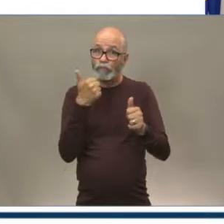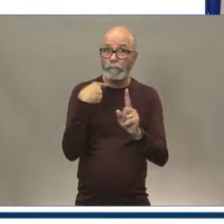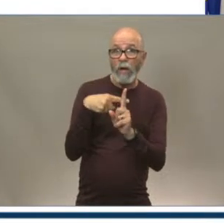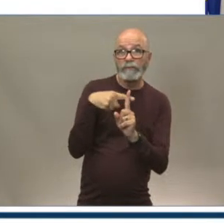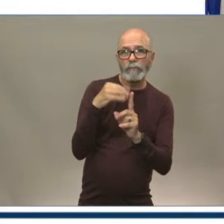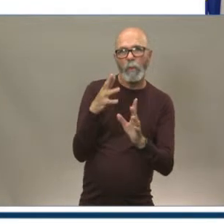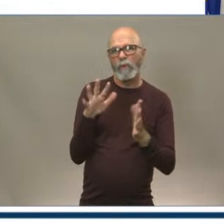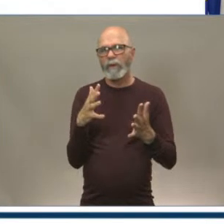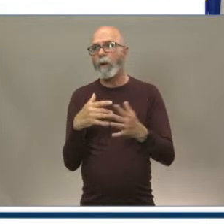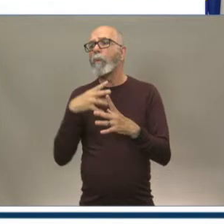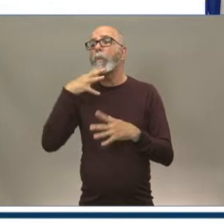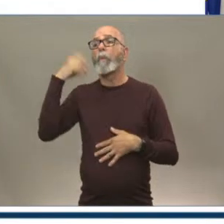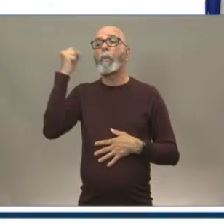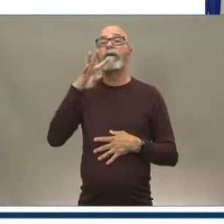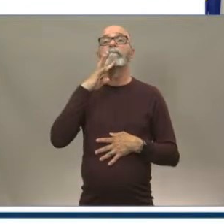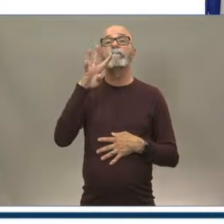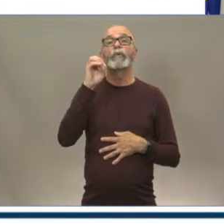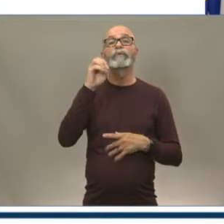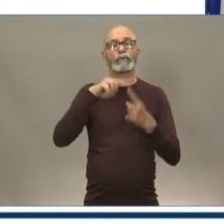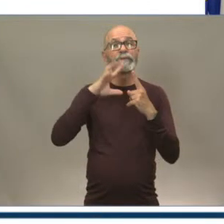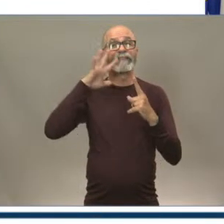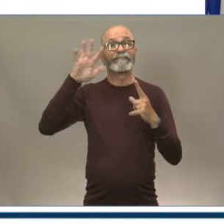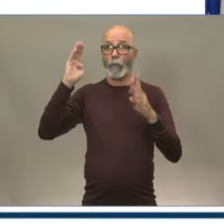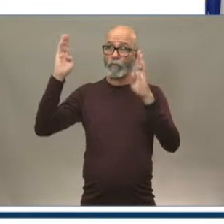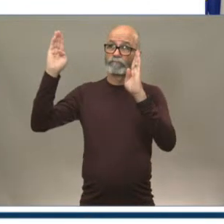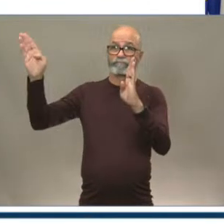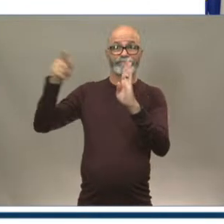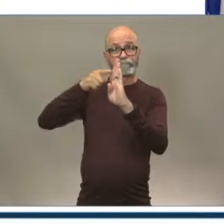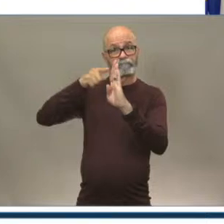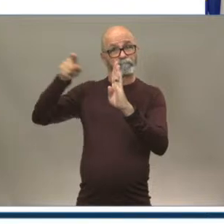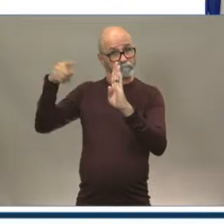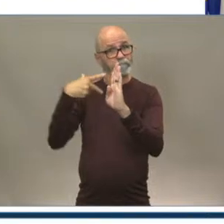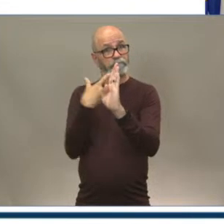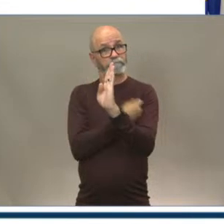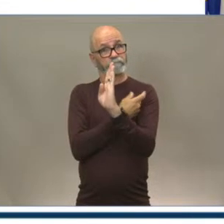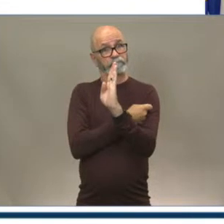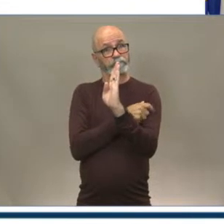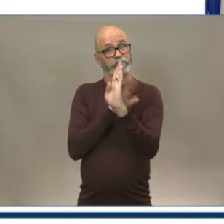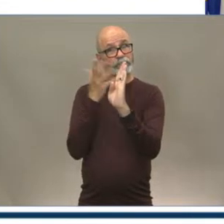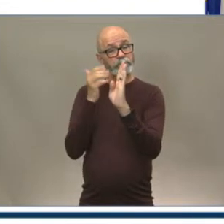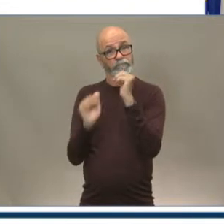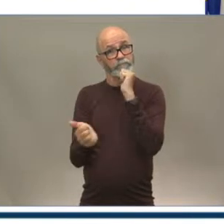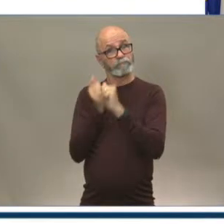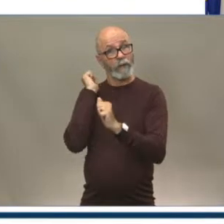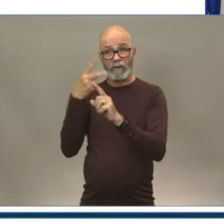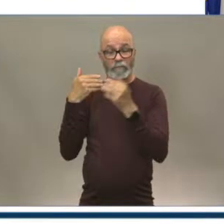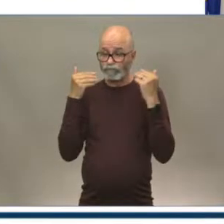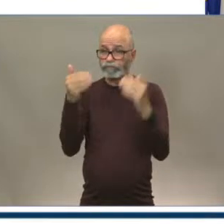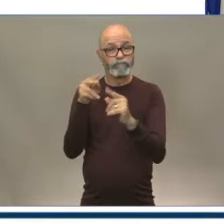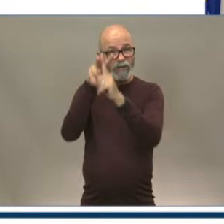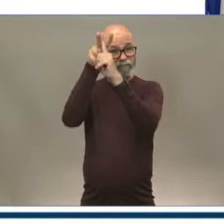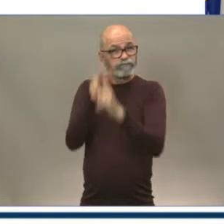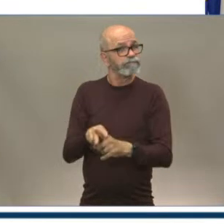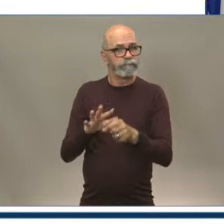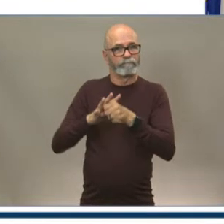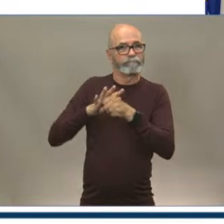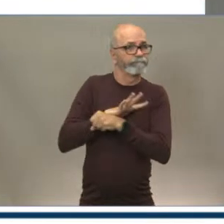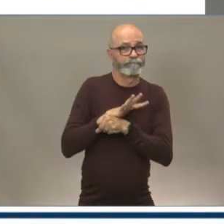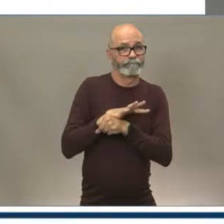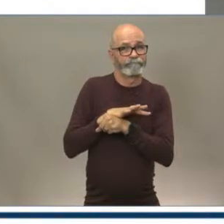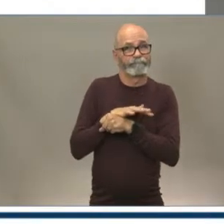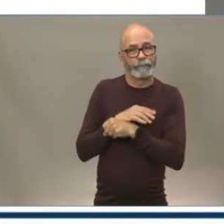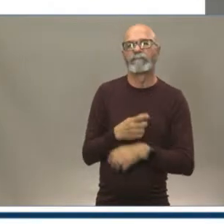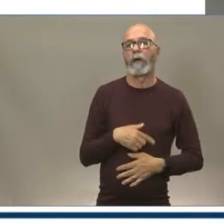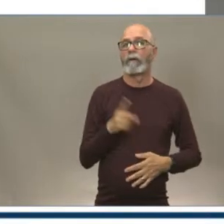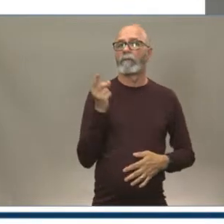54 could book a shot, and it appears as though most, if not all, of those appointments are filled. Is that correct? That's my understanding.